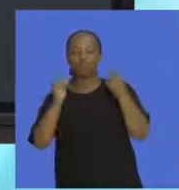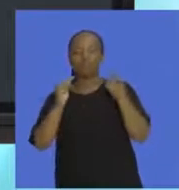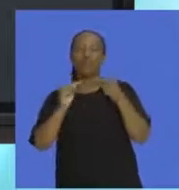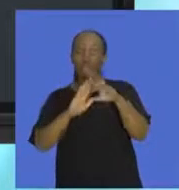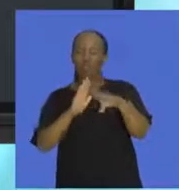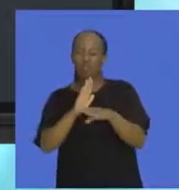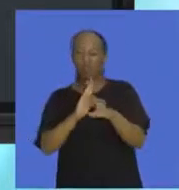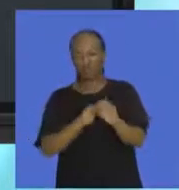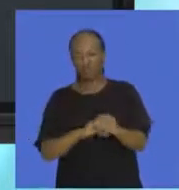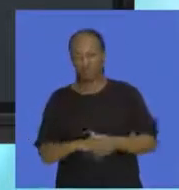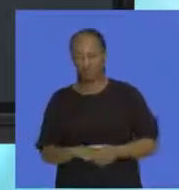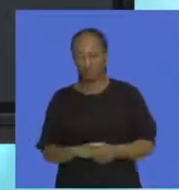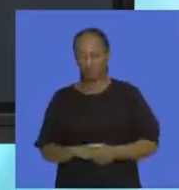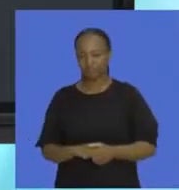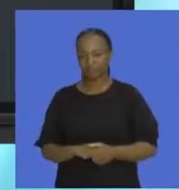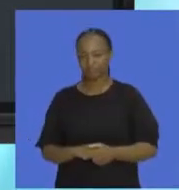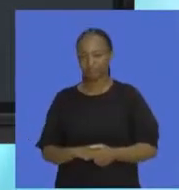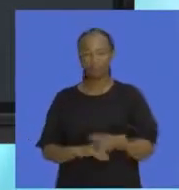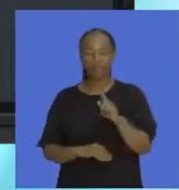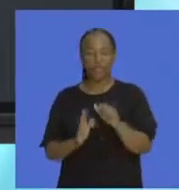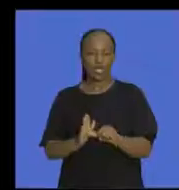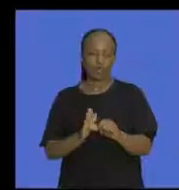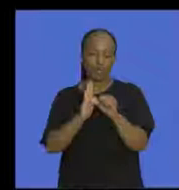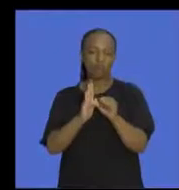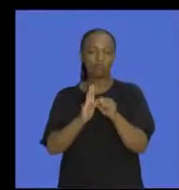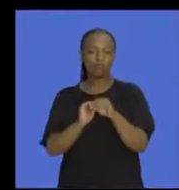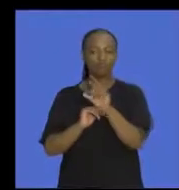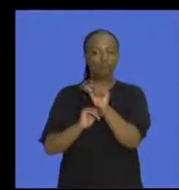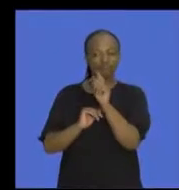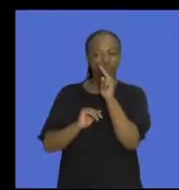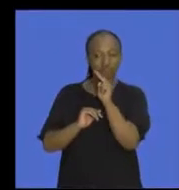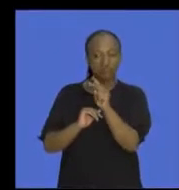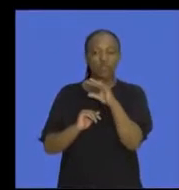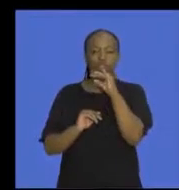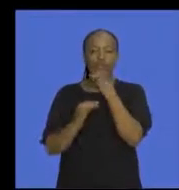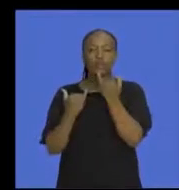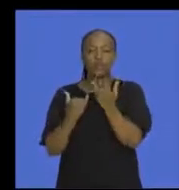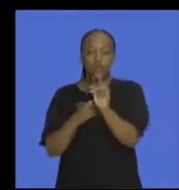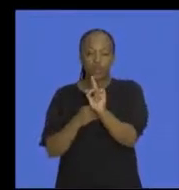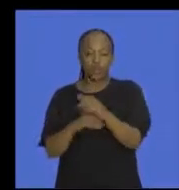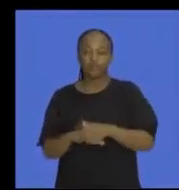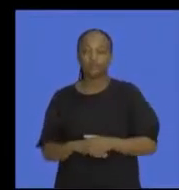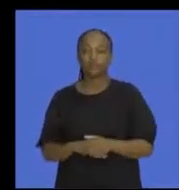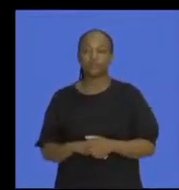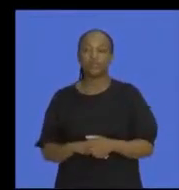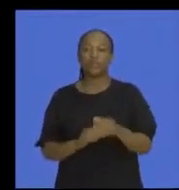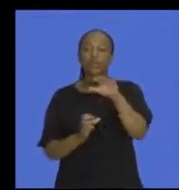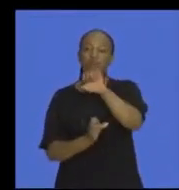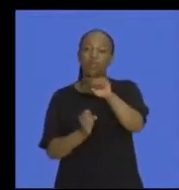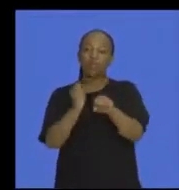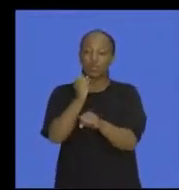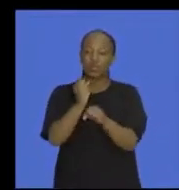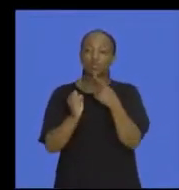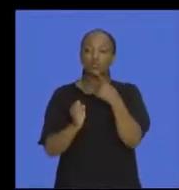actually lesser by comparison, okay? So that's a very important observation. Okay, where does this lead us in terms of the